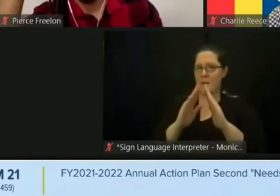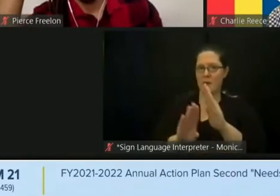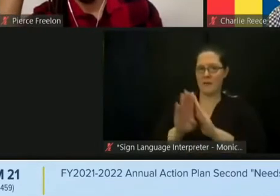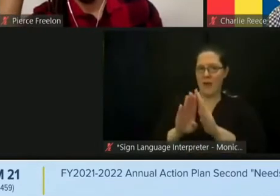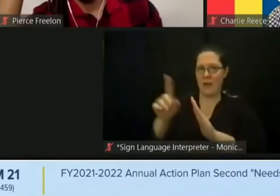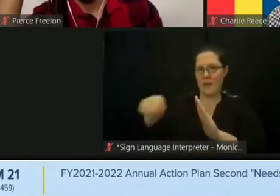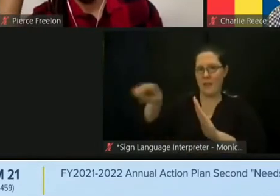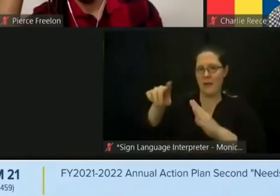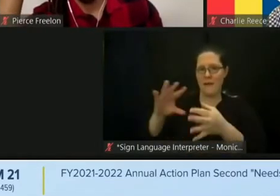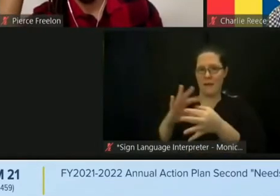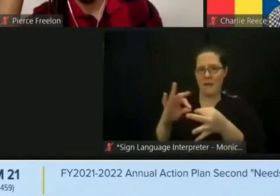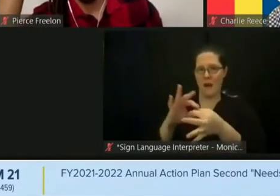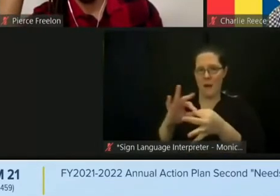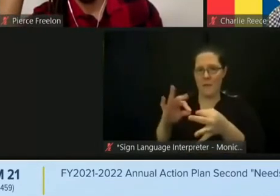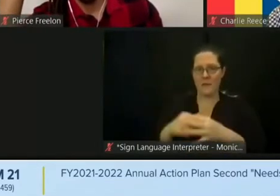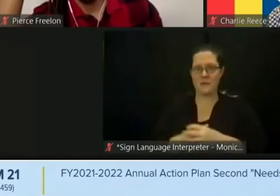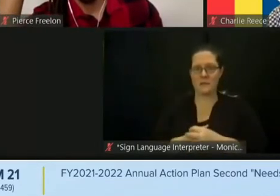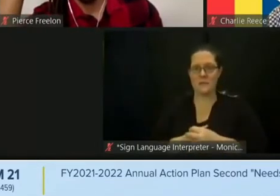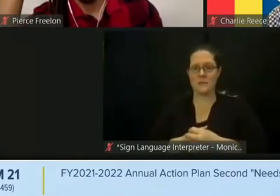that.